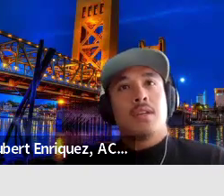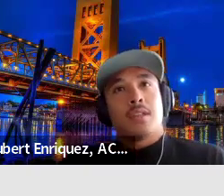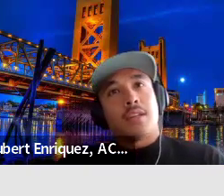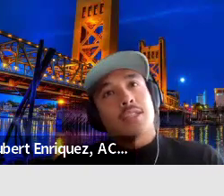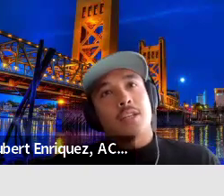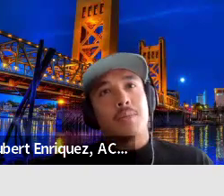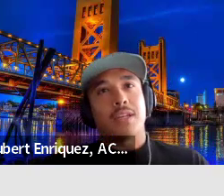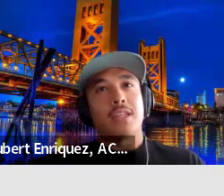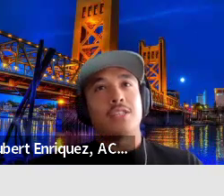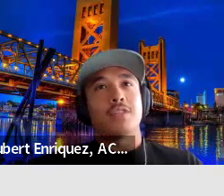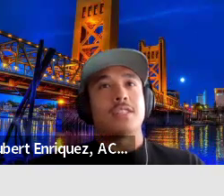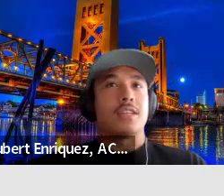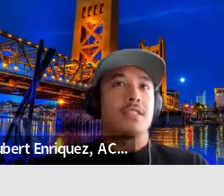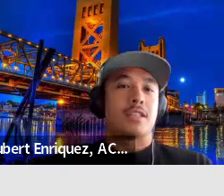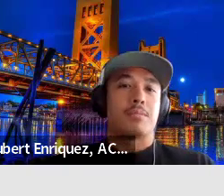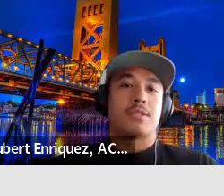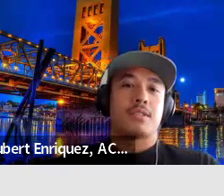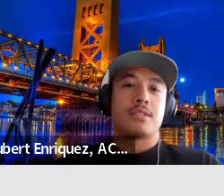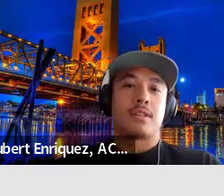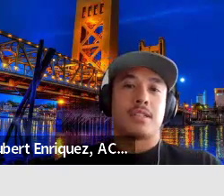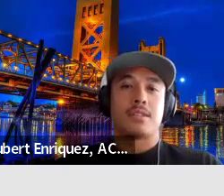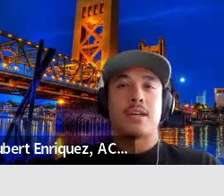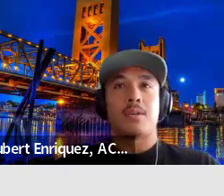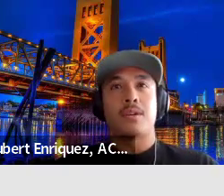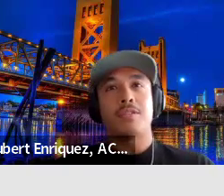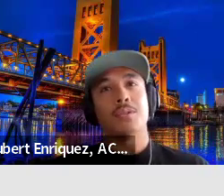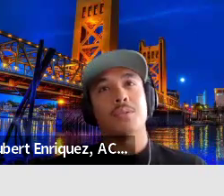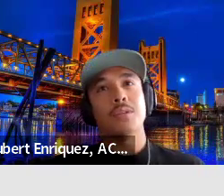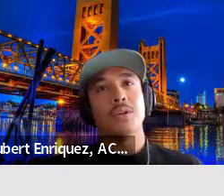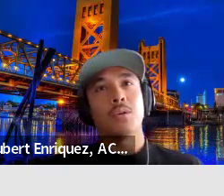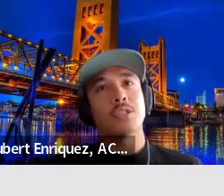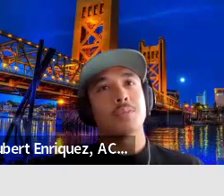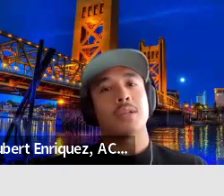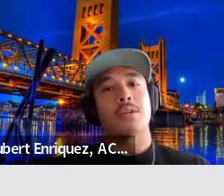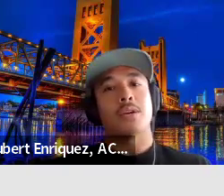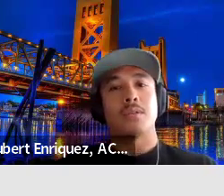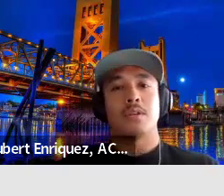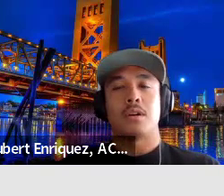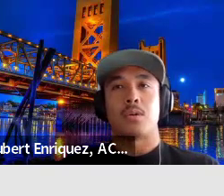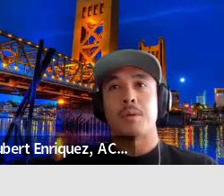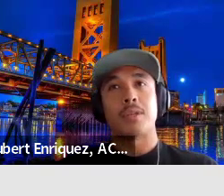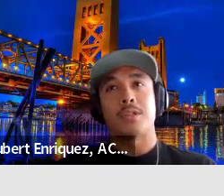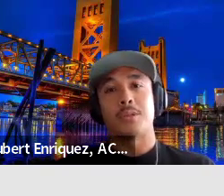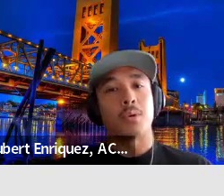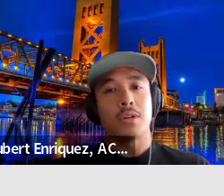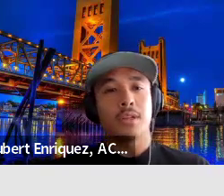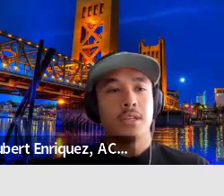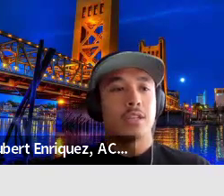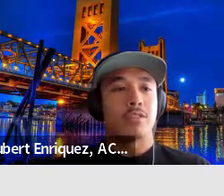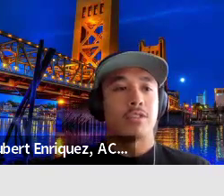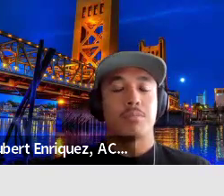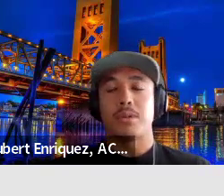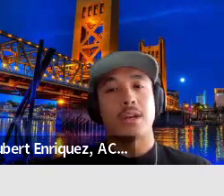So the next topic is flood safety tips, right? So now if you or someone that you know or people that you